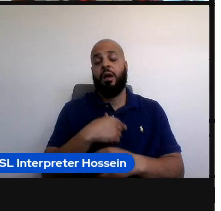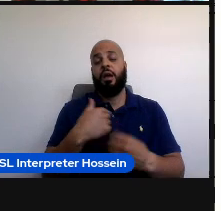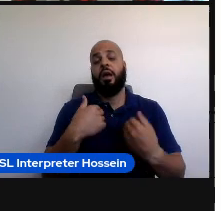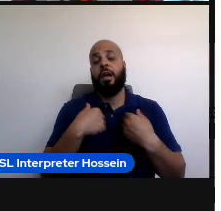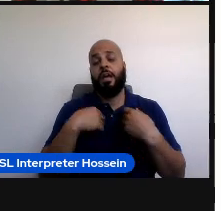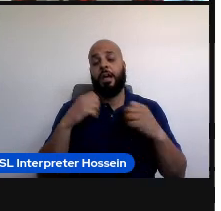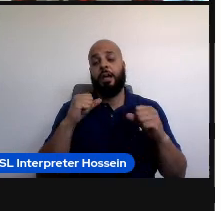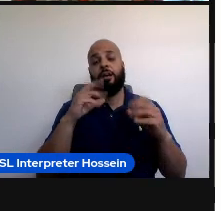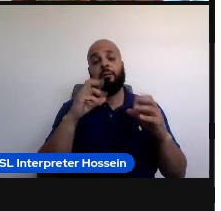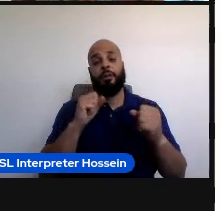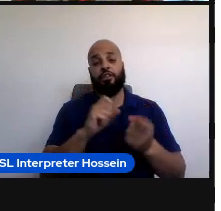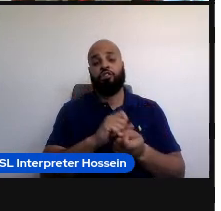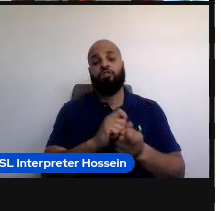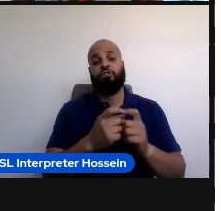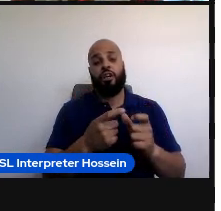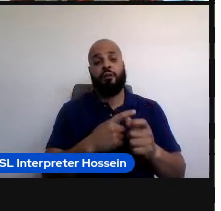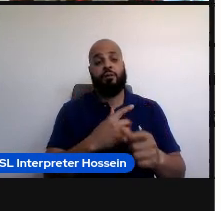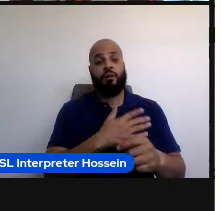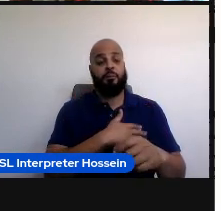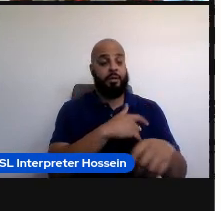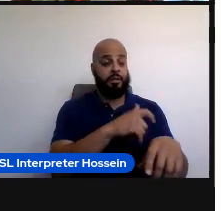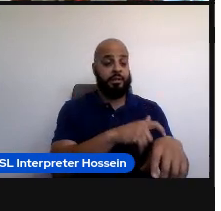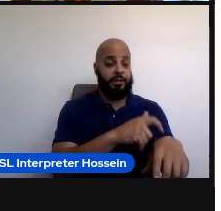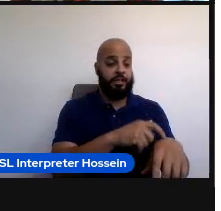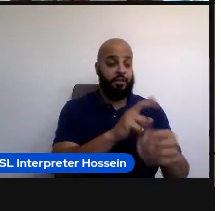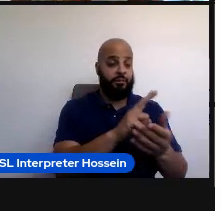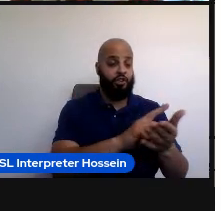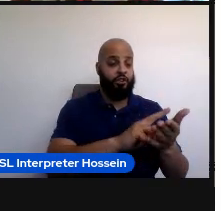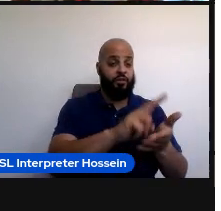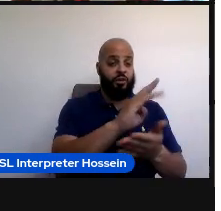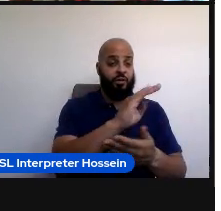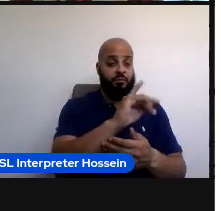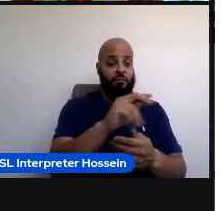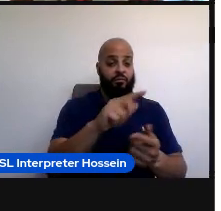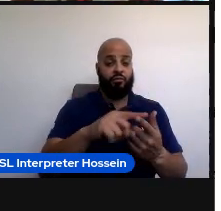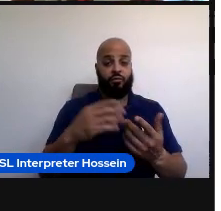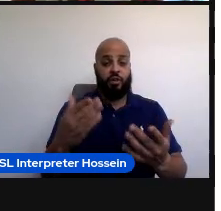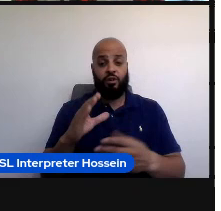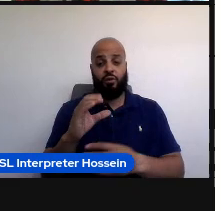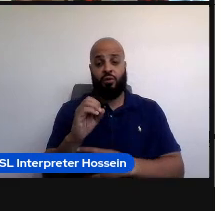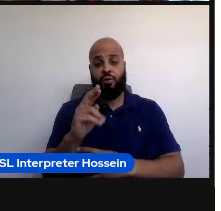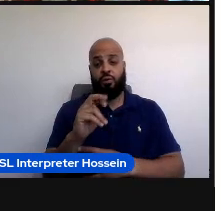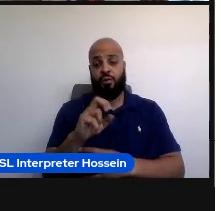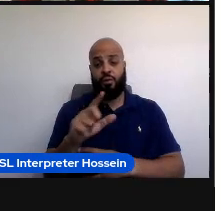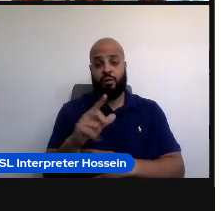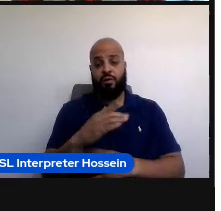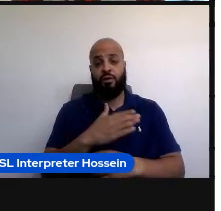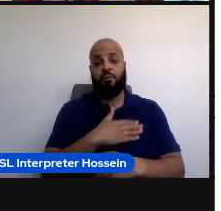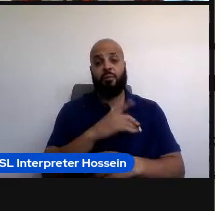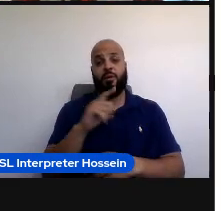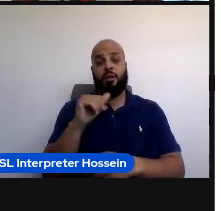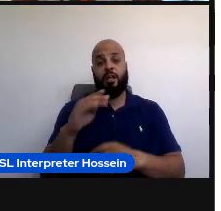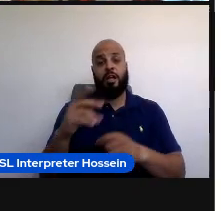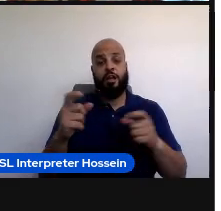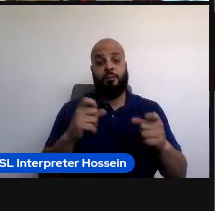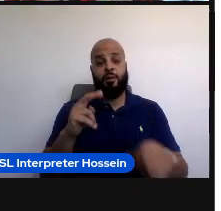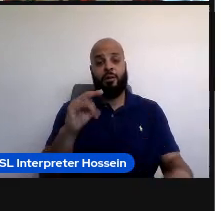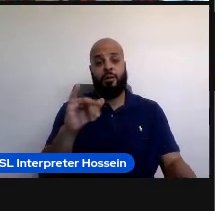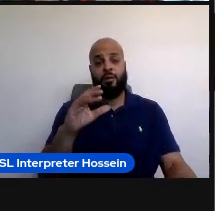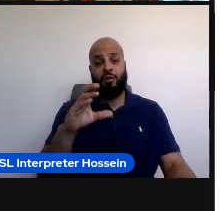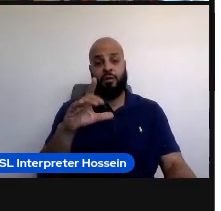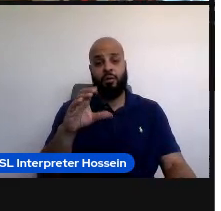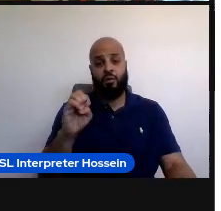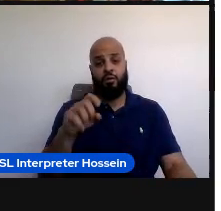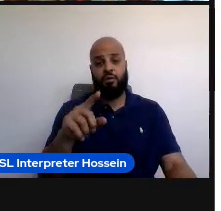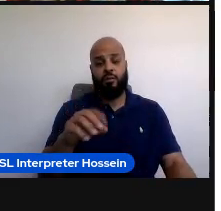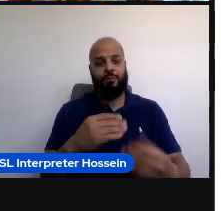amazing transition from my time at the University of Minnesota to here at Cornell. My lab manager, Nicole, is probably the